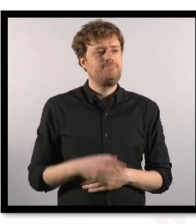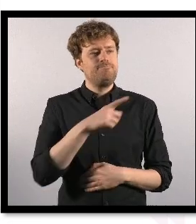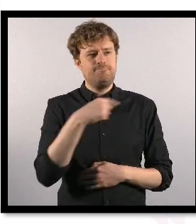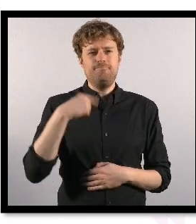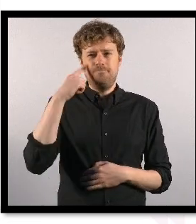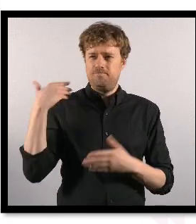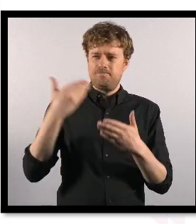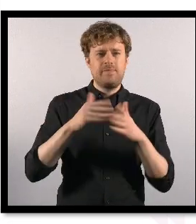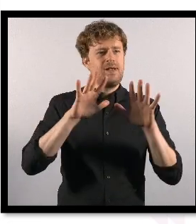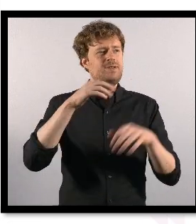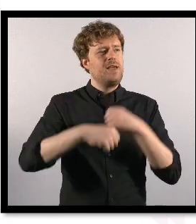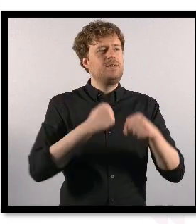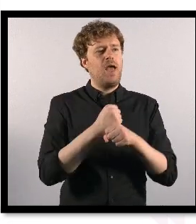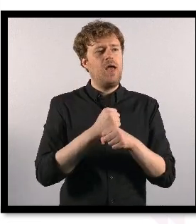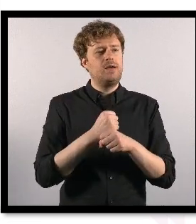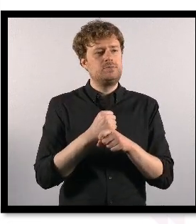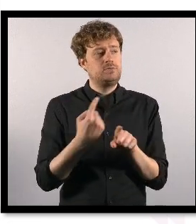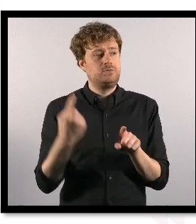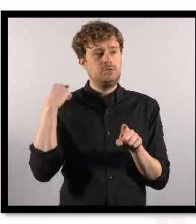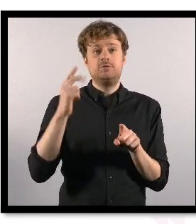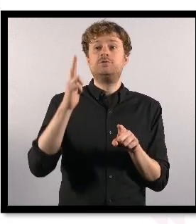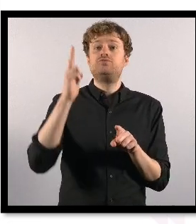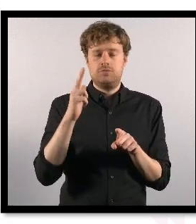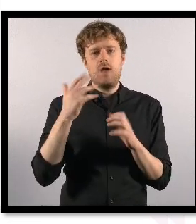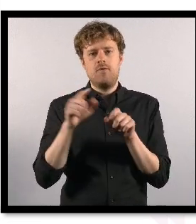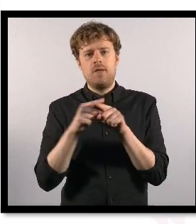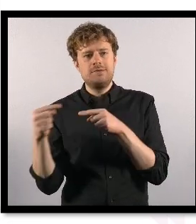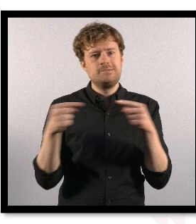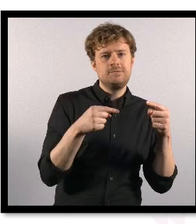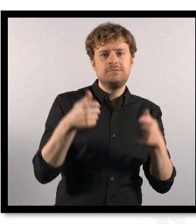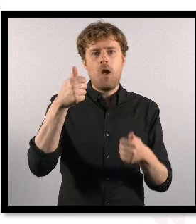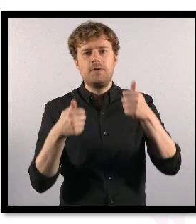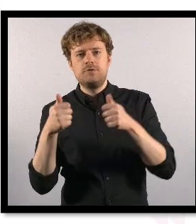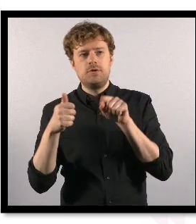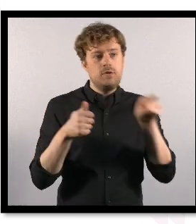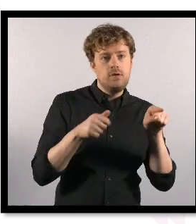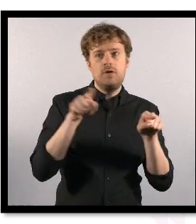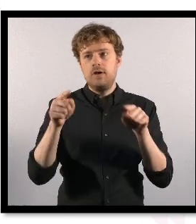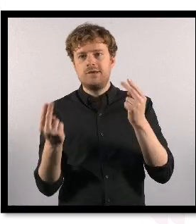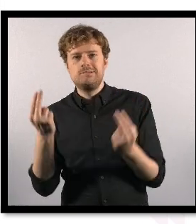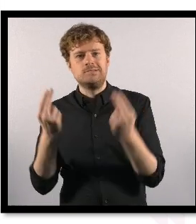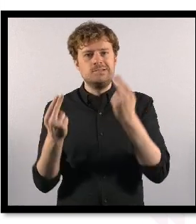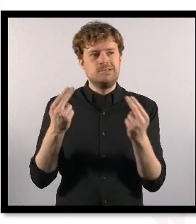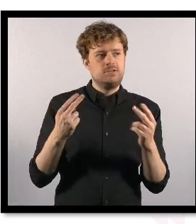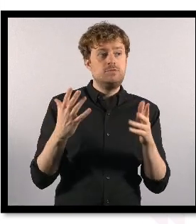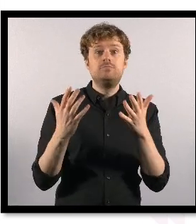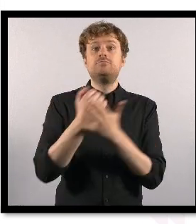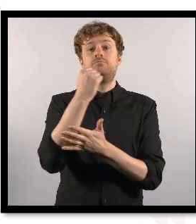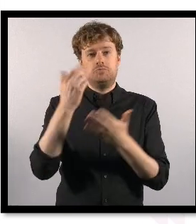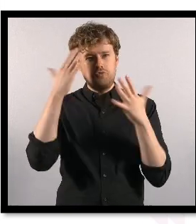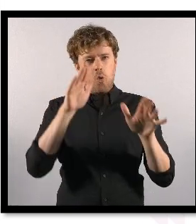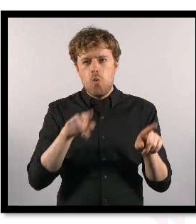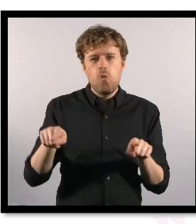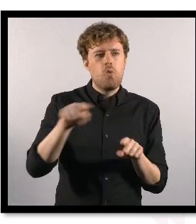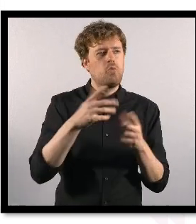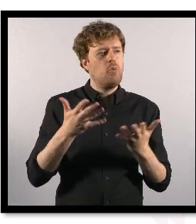containerized applications. And I think Kubernetes came out as the standard, really, because of the foundation and